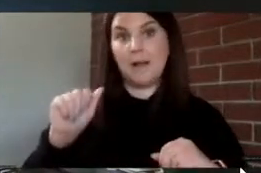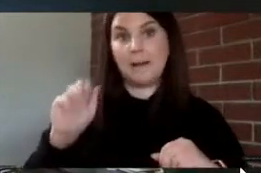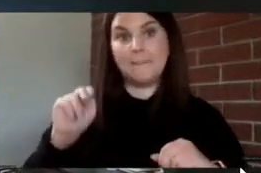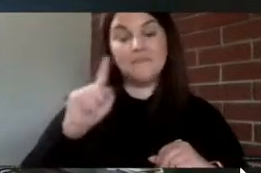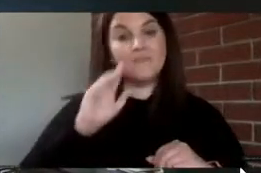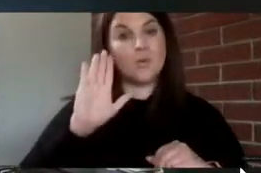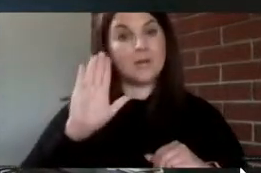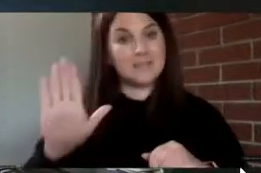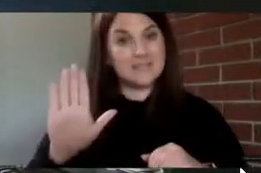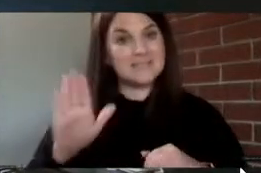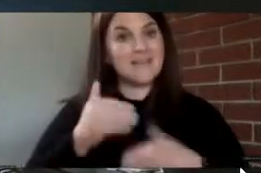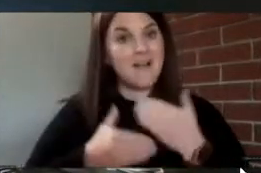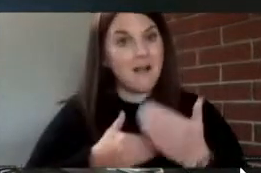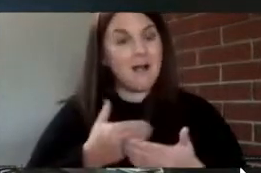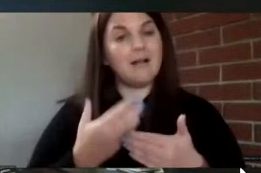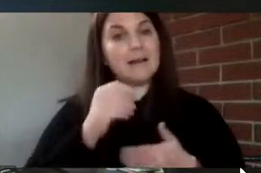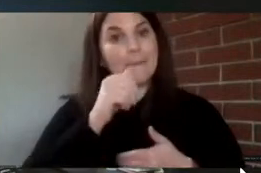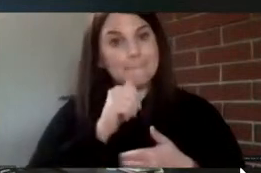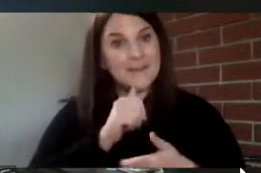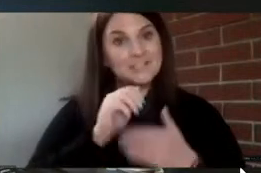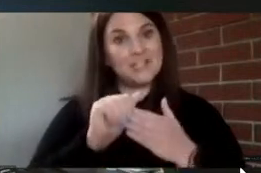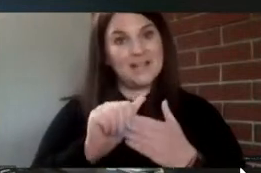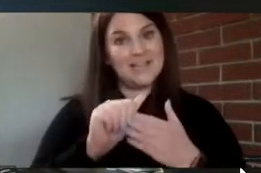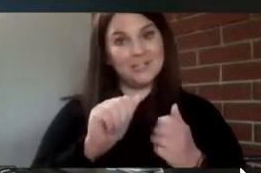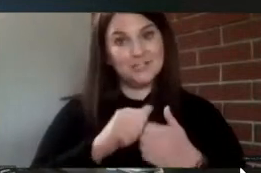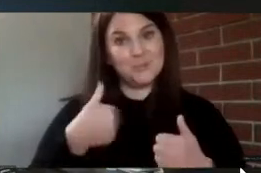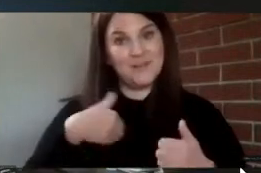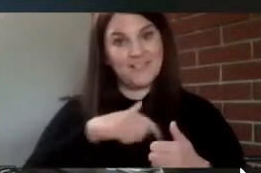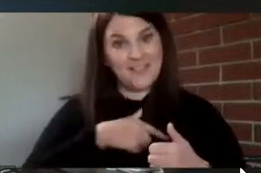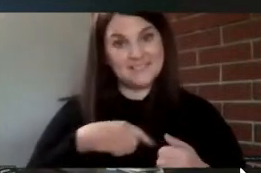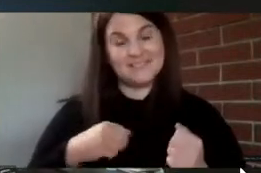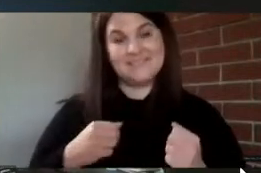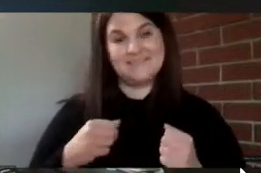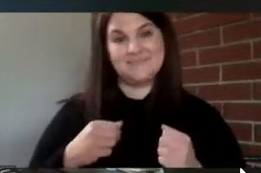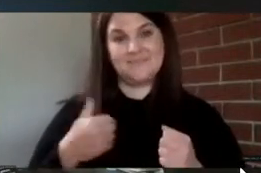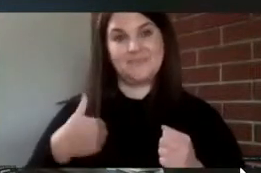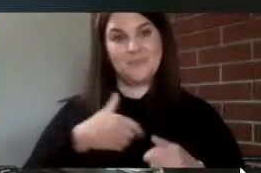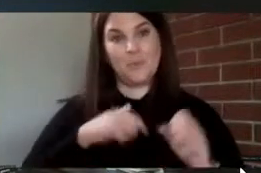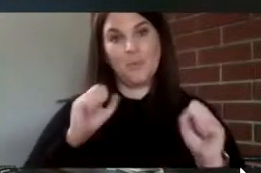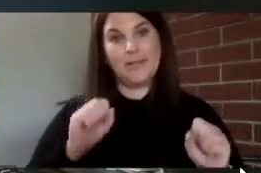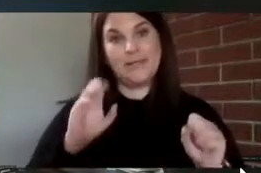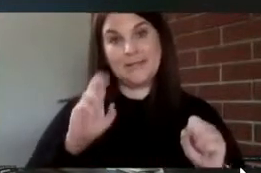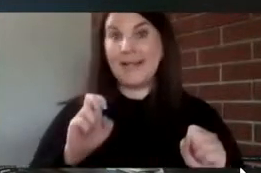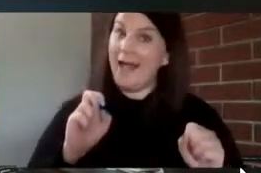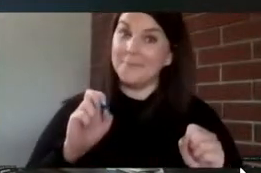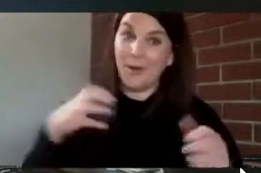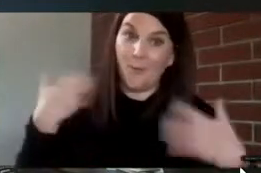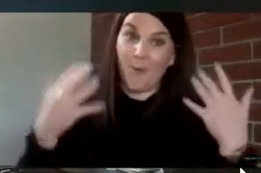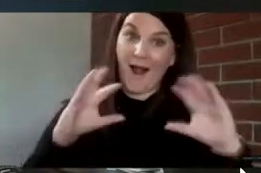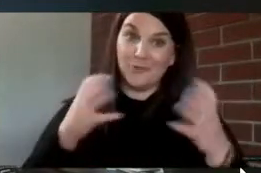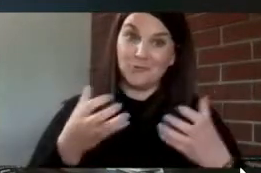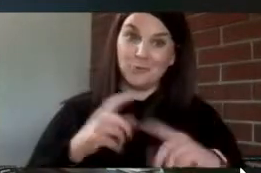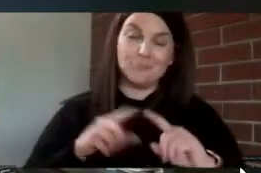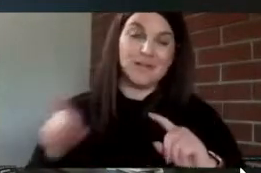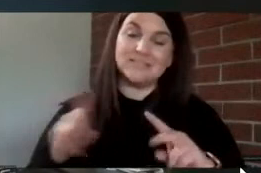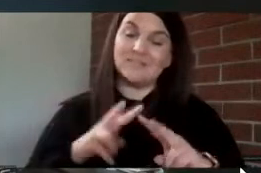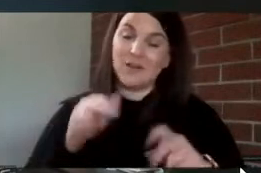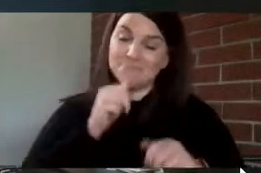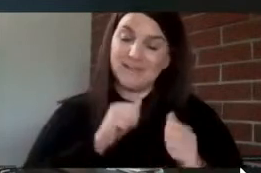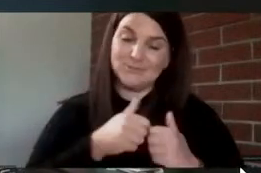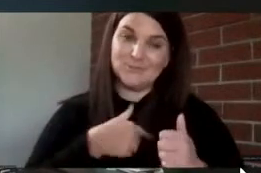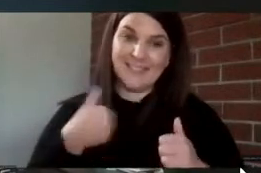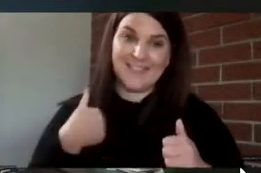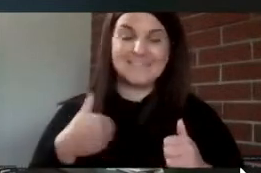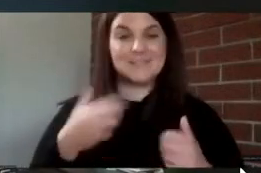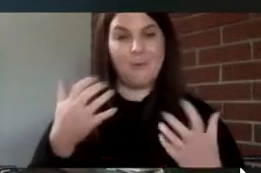patient leadership with us. We can be a fairly rambunctious group, but he's very kind and patient with us.